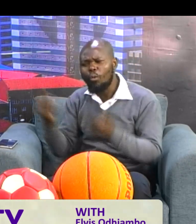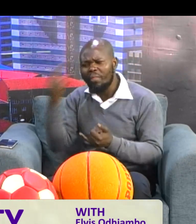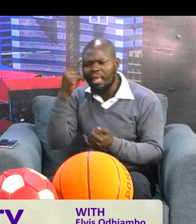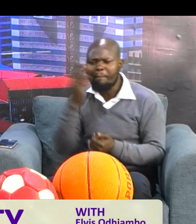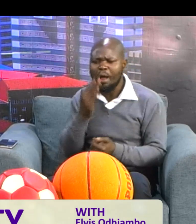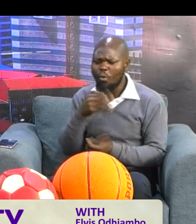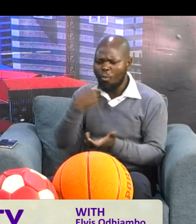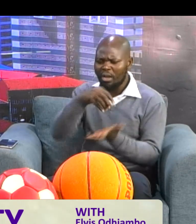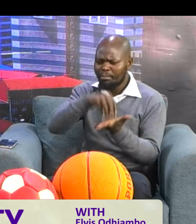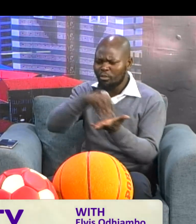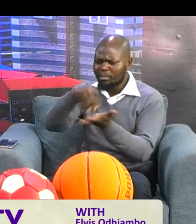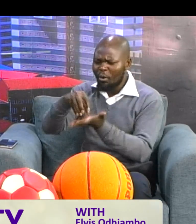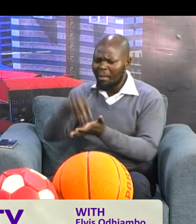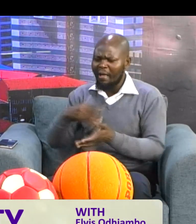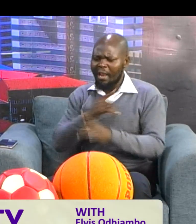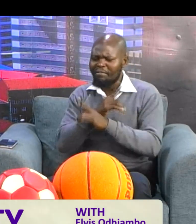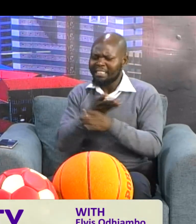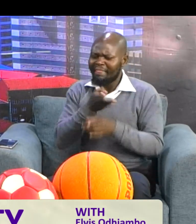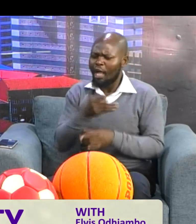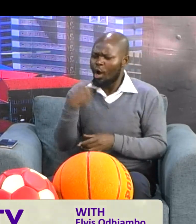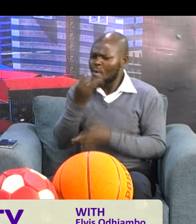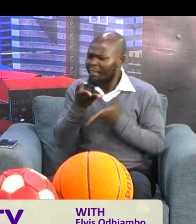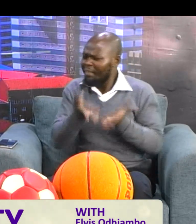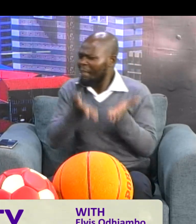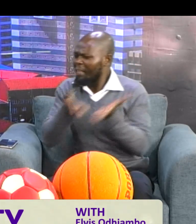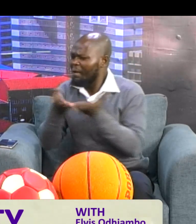is going to be home against Crystal Palace.